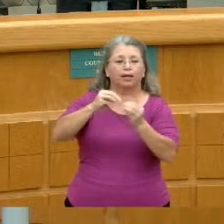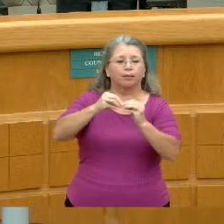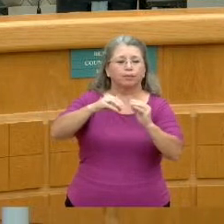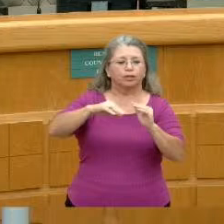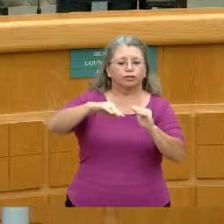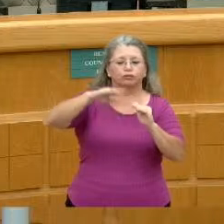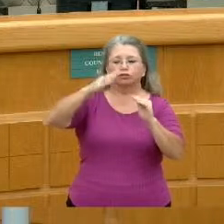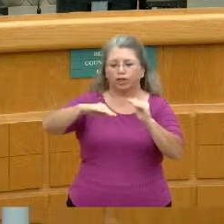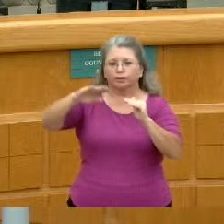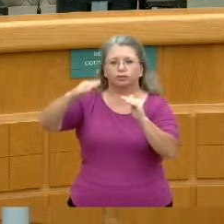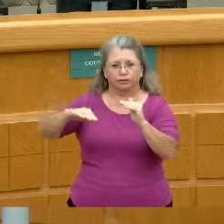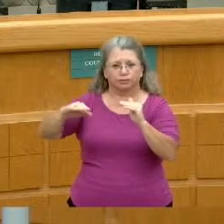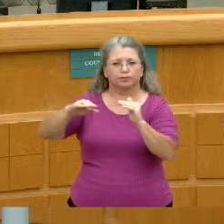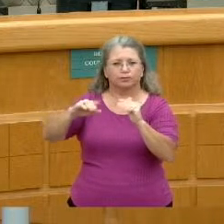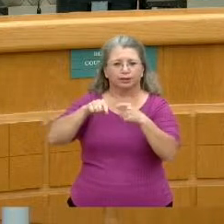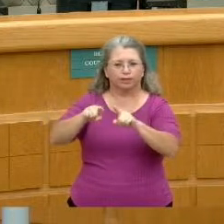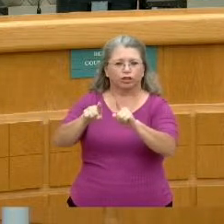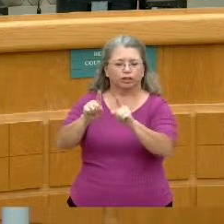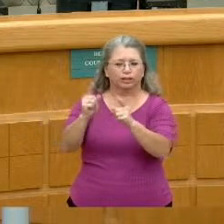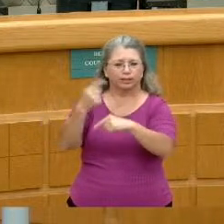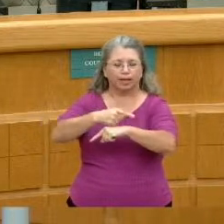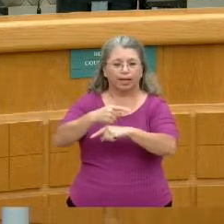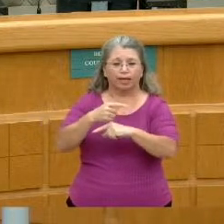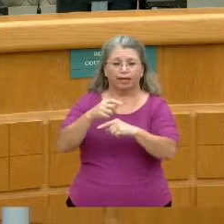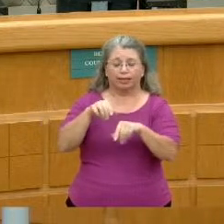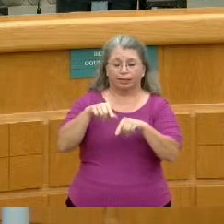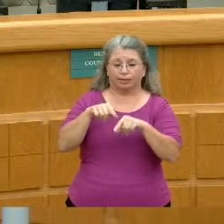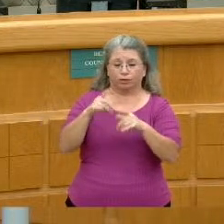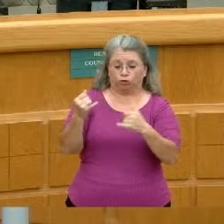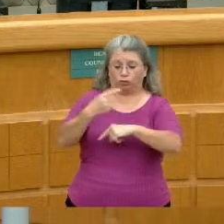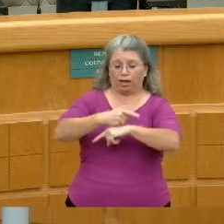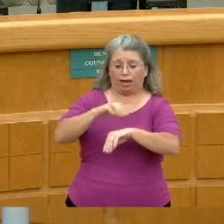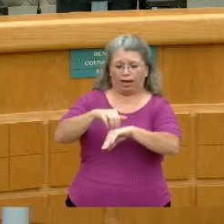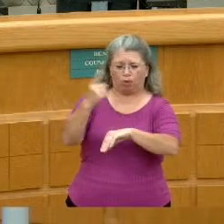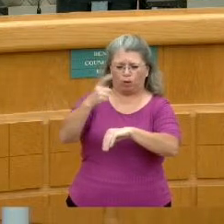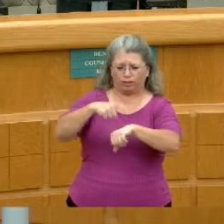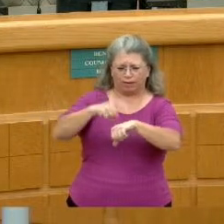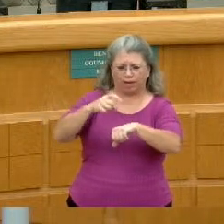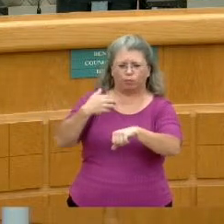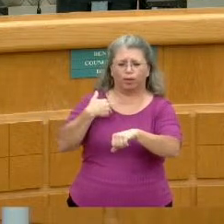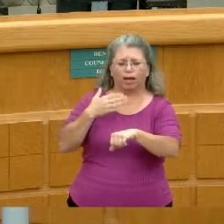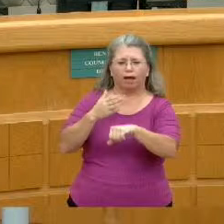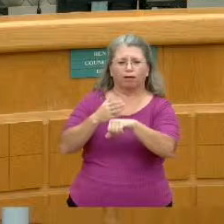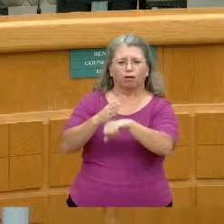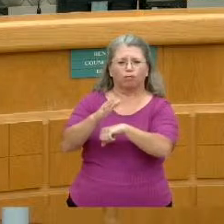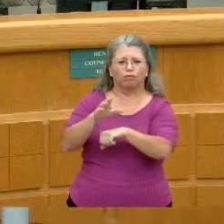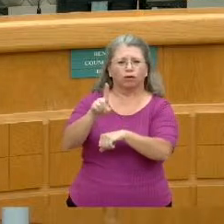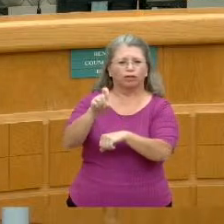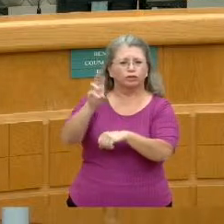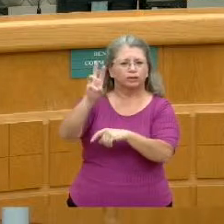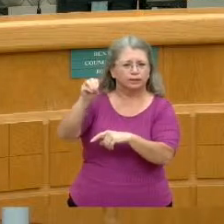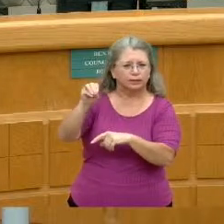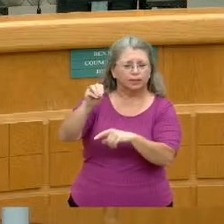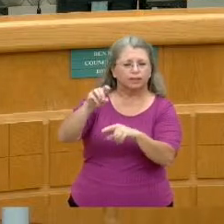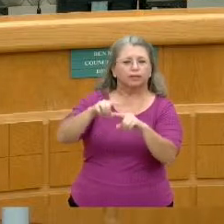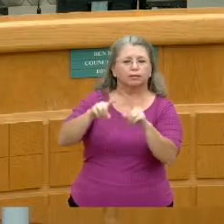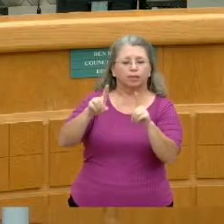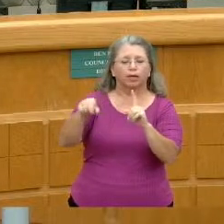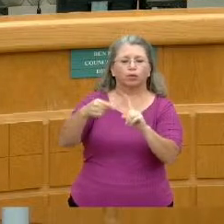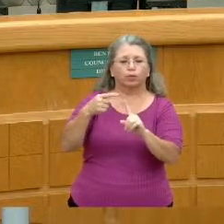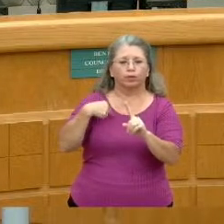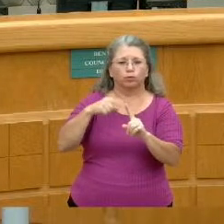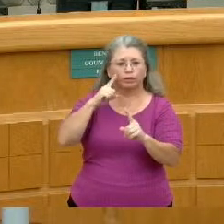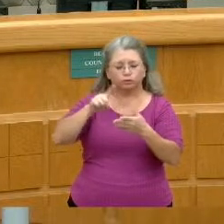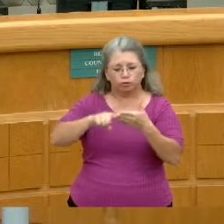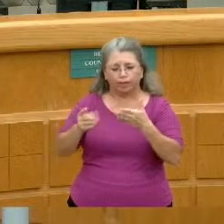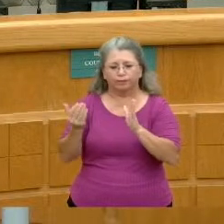point today, we had over 60 in ICU, but at the snapshot in time from the health district, it was at 55 at